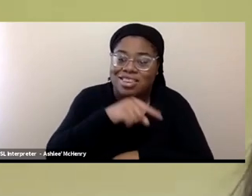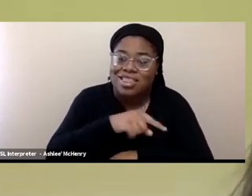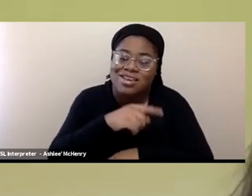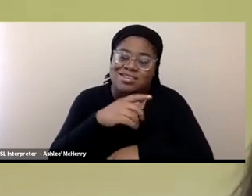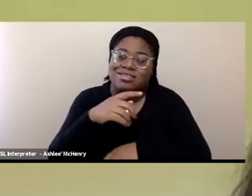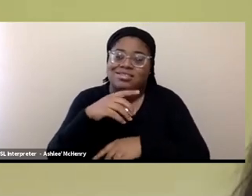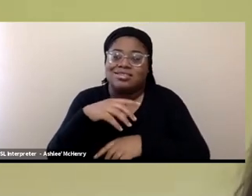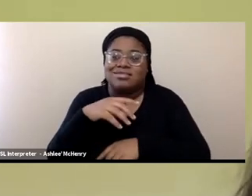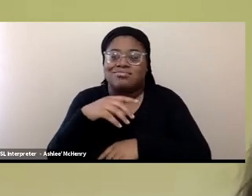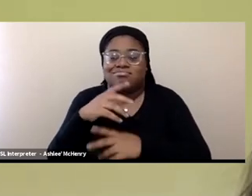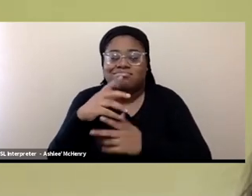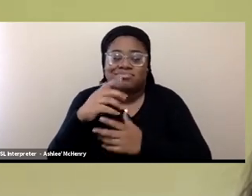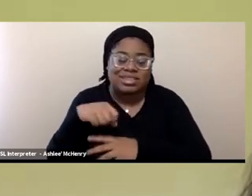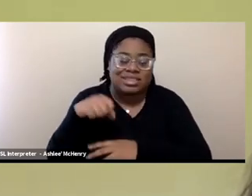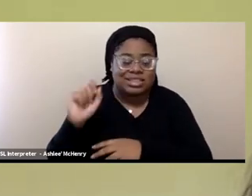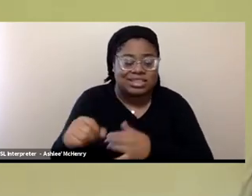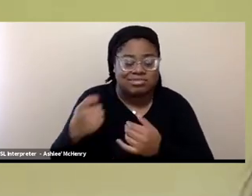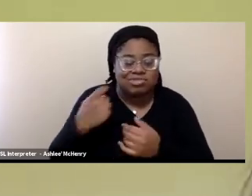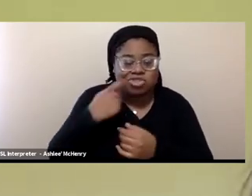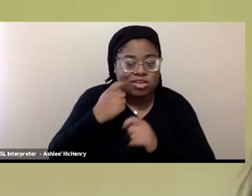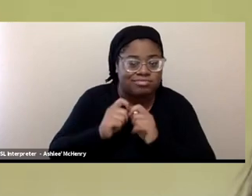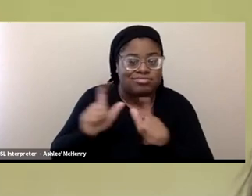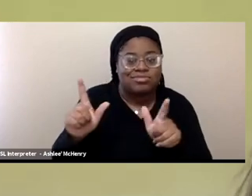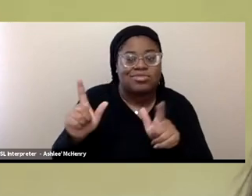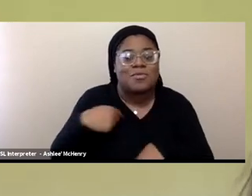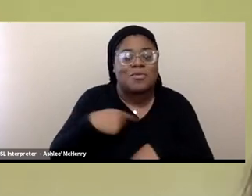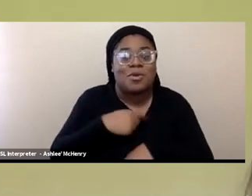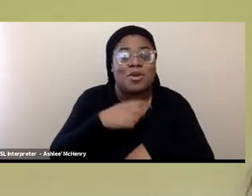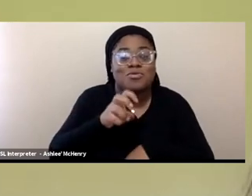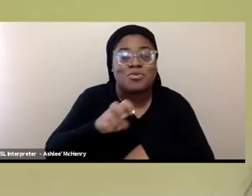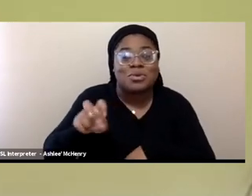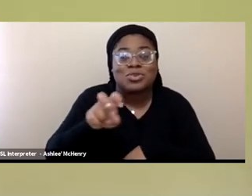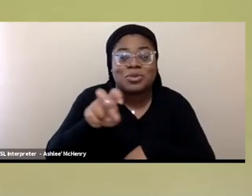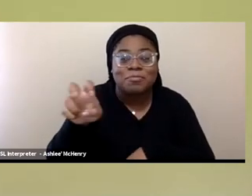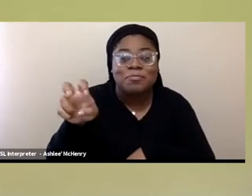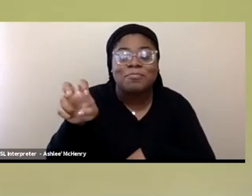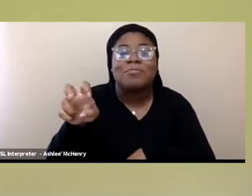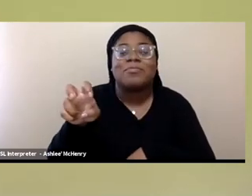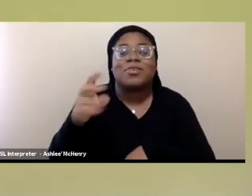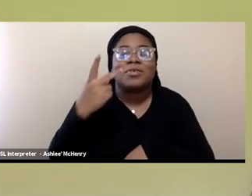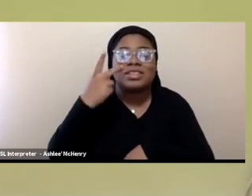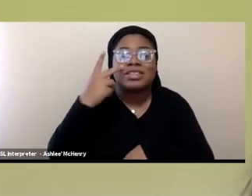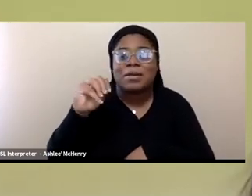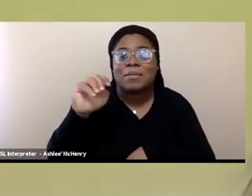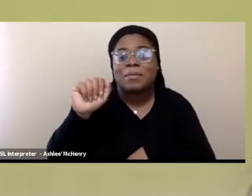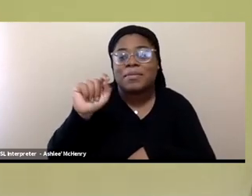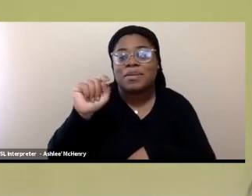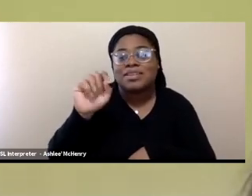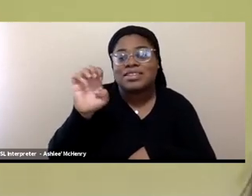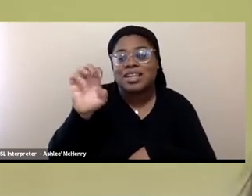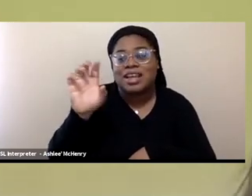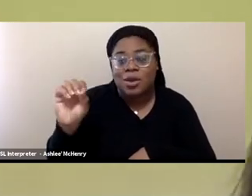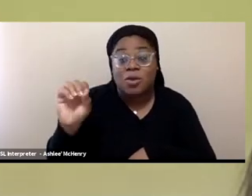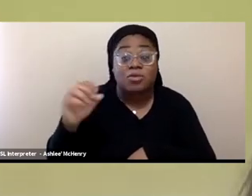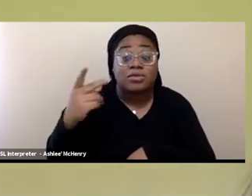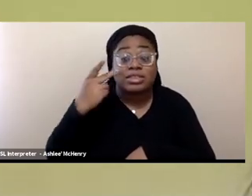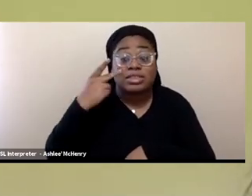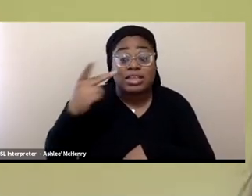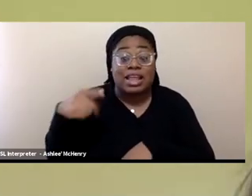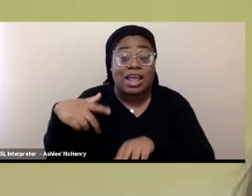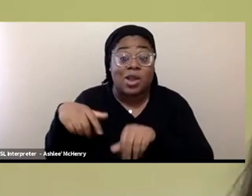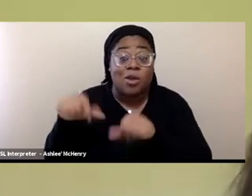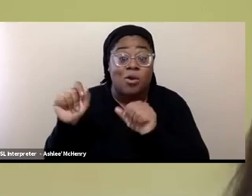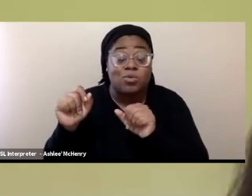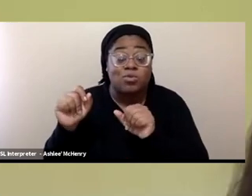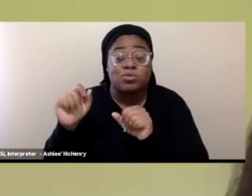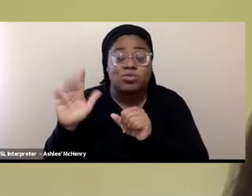we just put out, we actually went on a road trip and we saw like Mateo's family and we learned that his mom owns a dojo. And then we